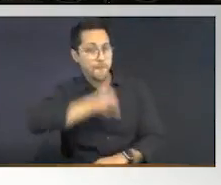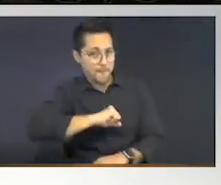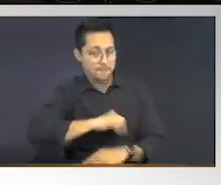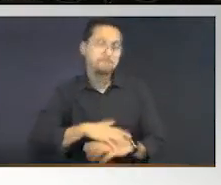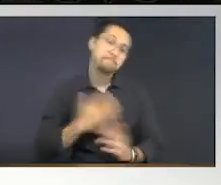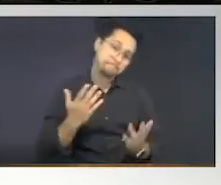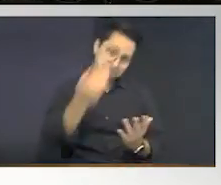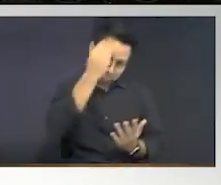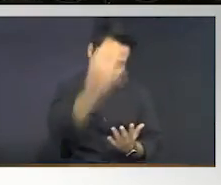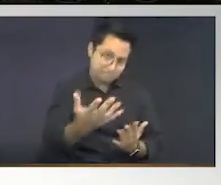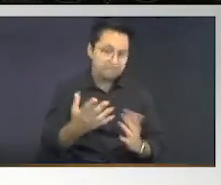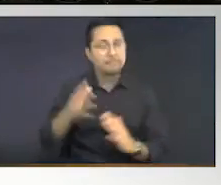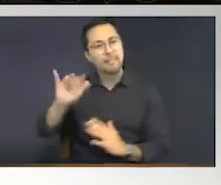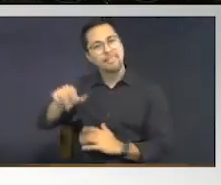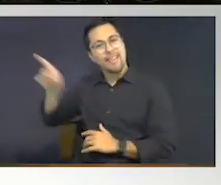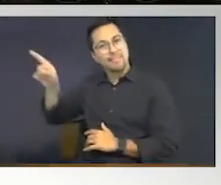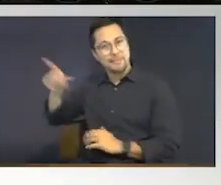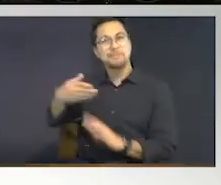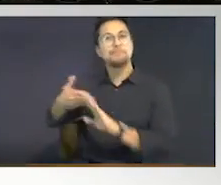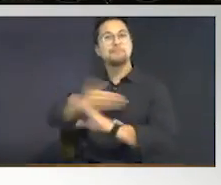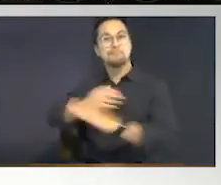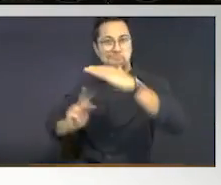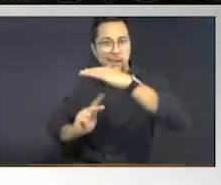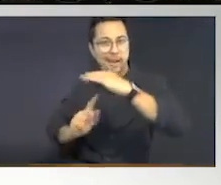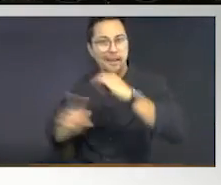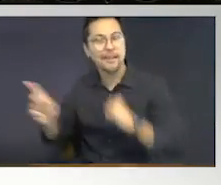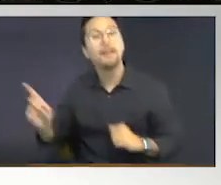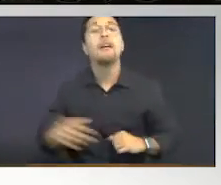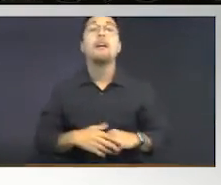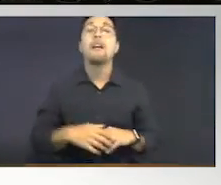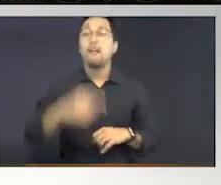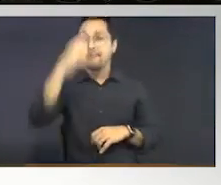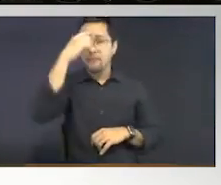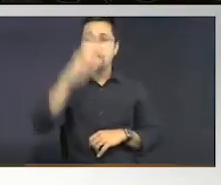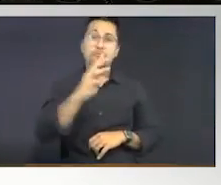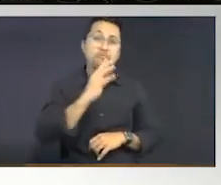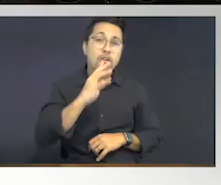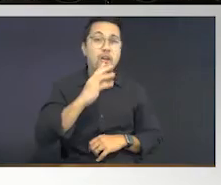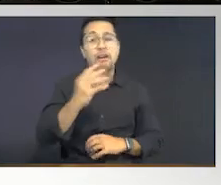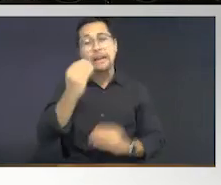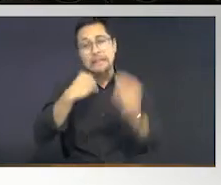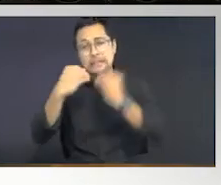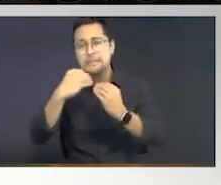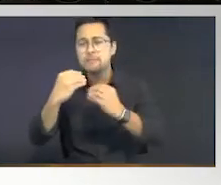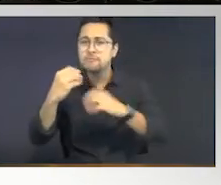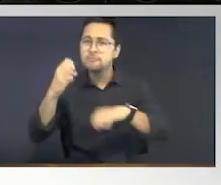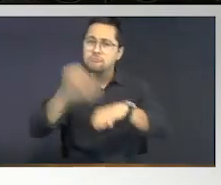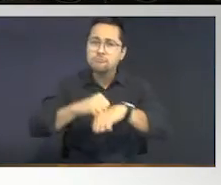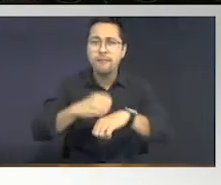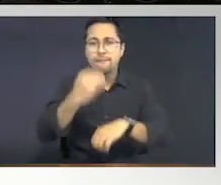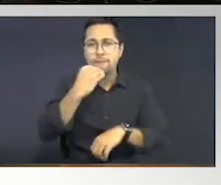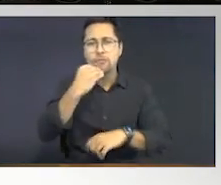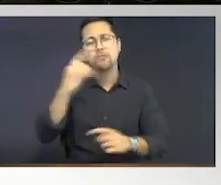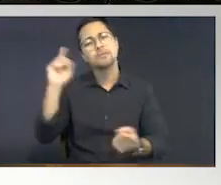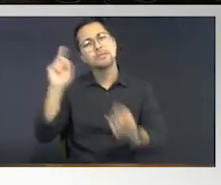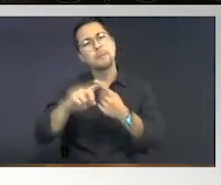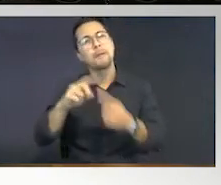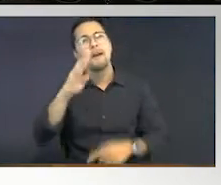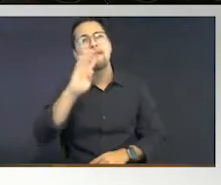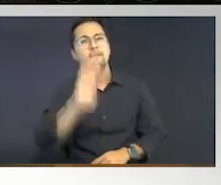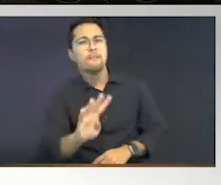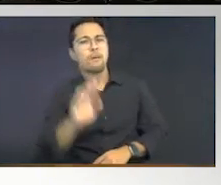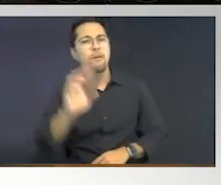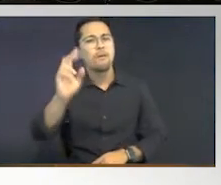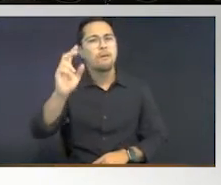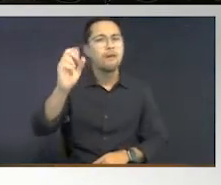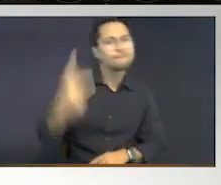And that's in pre-K there. And he actually didn't talk or eat solid foods till he was about 4 and a half. He